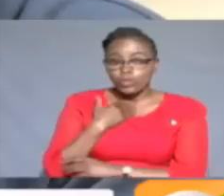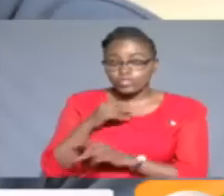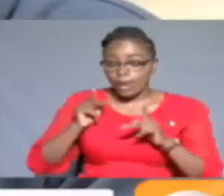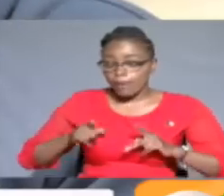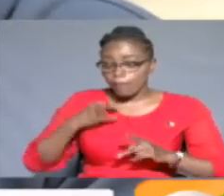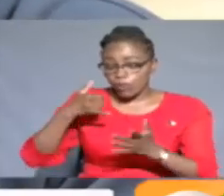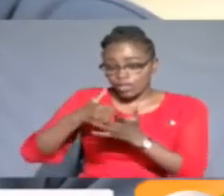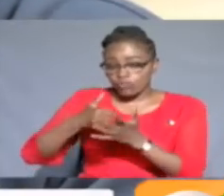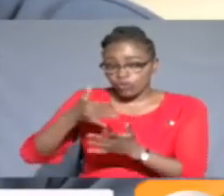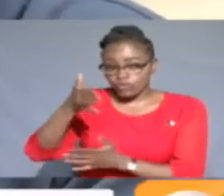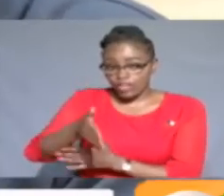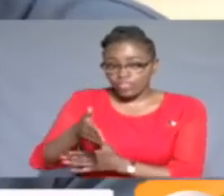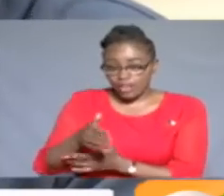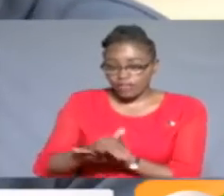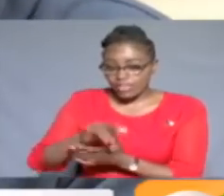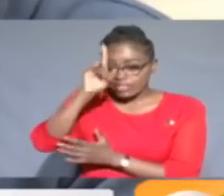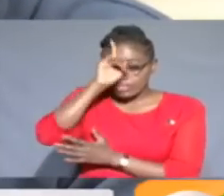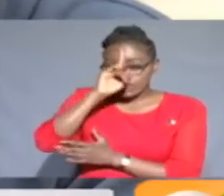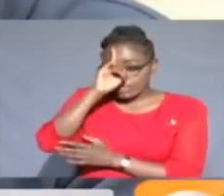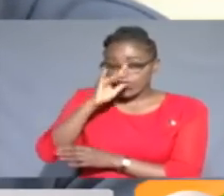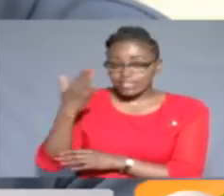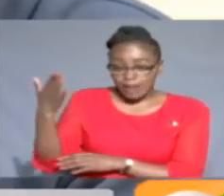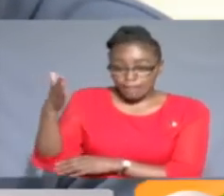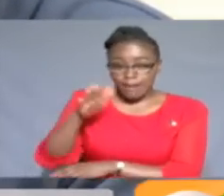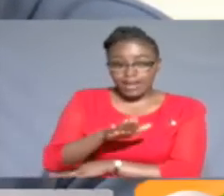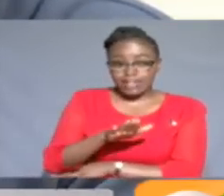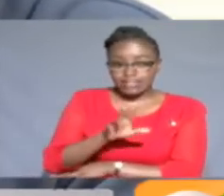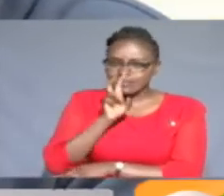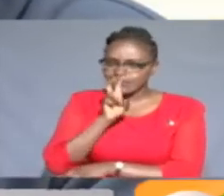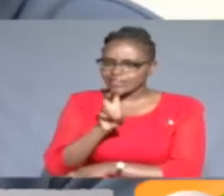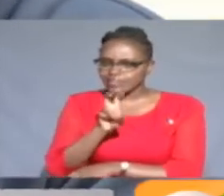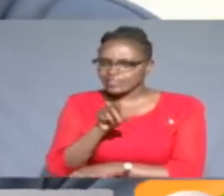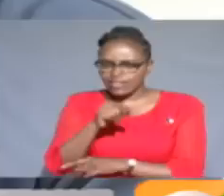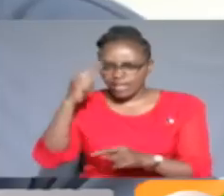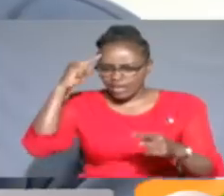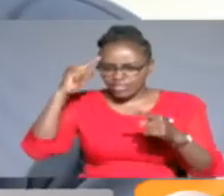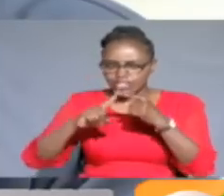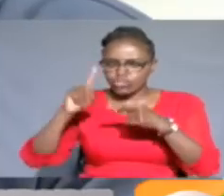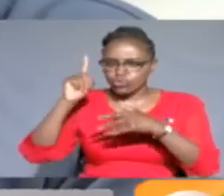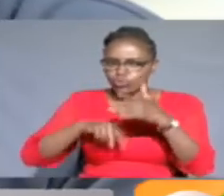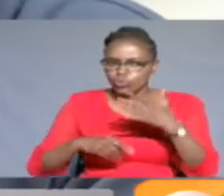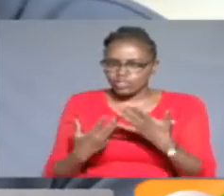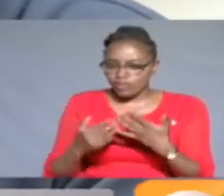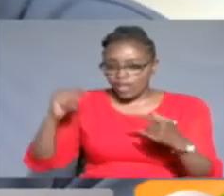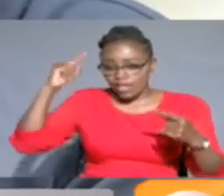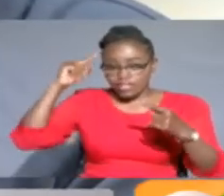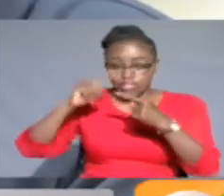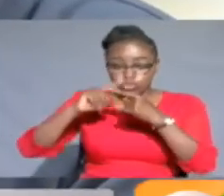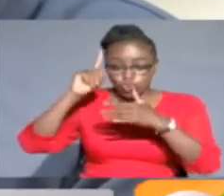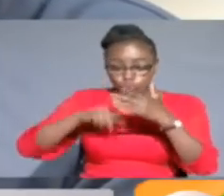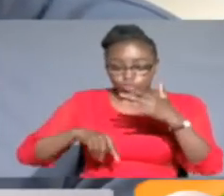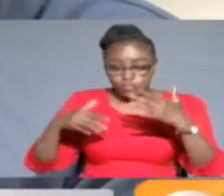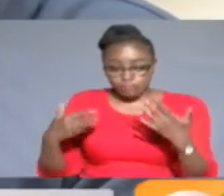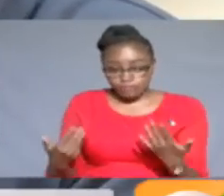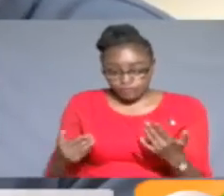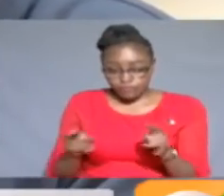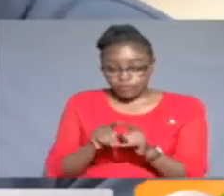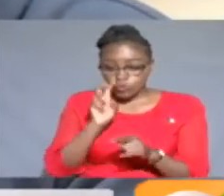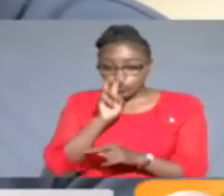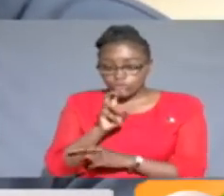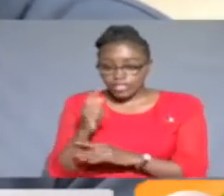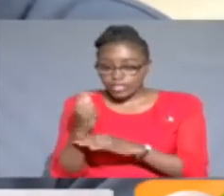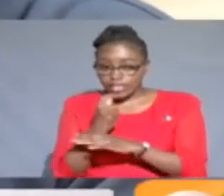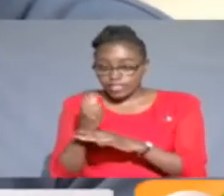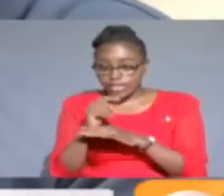who are involved to seriously come back and look at what the intention was. The intention was to look at the output of